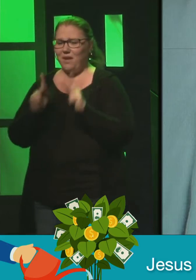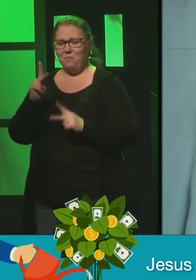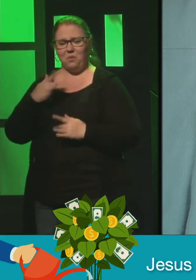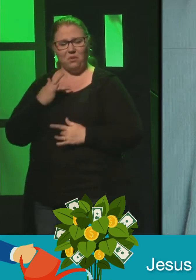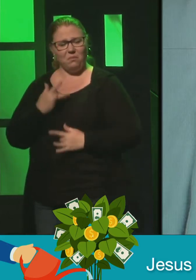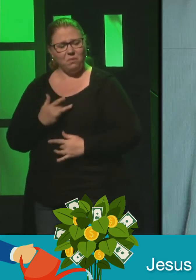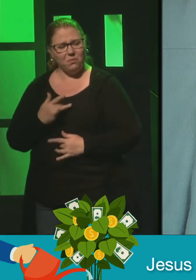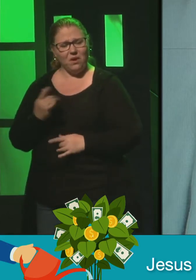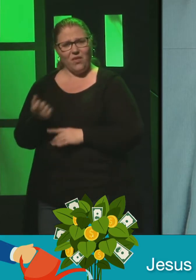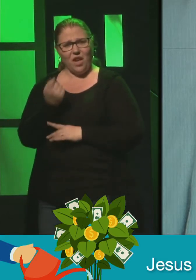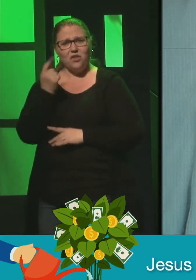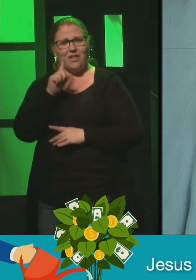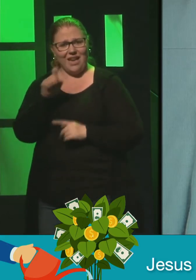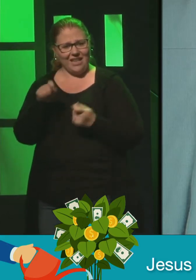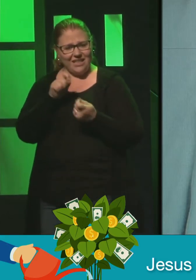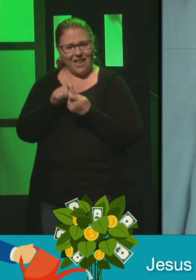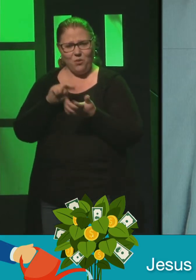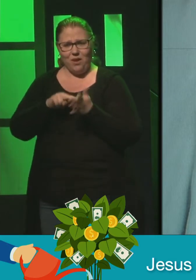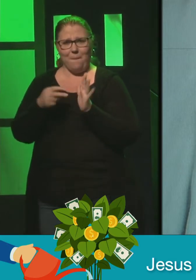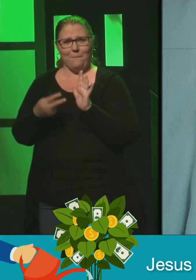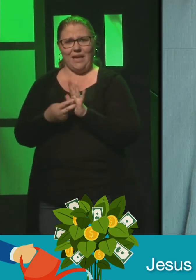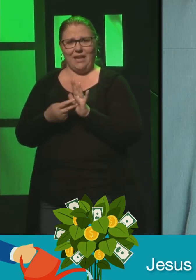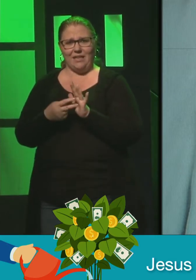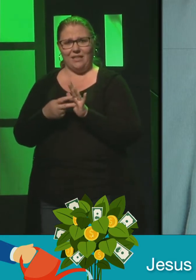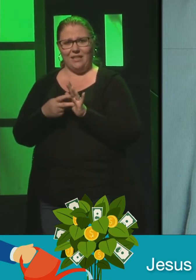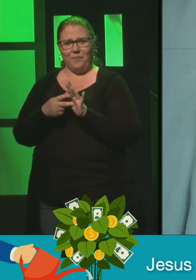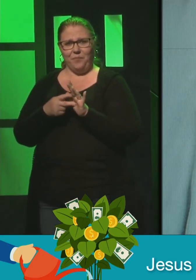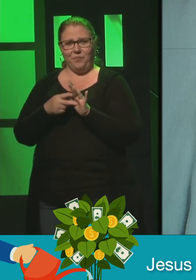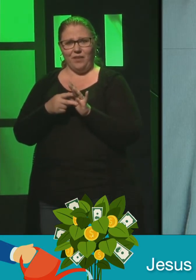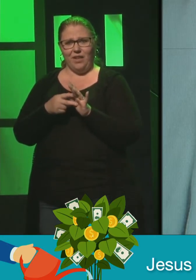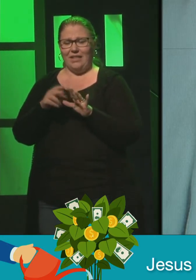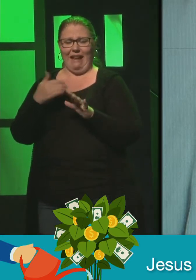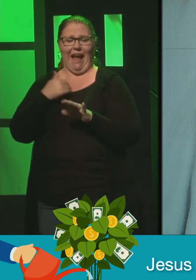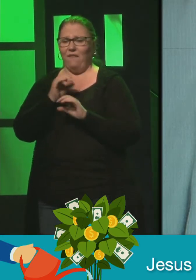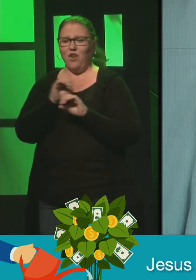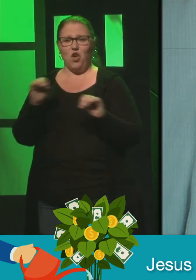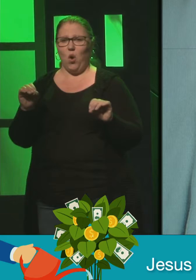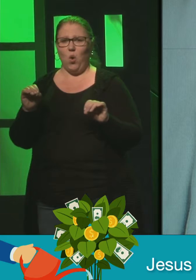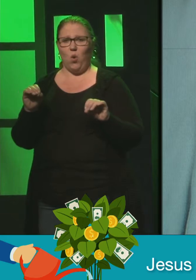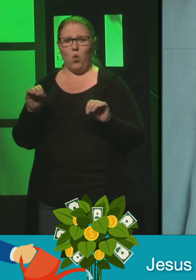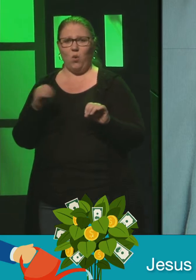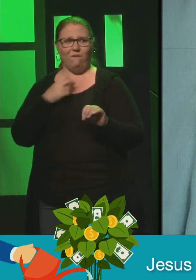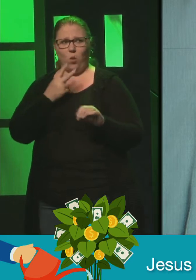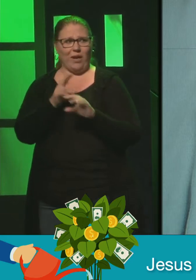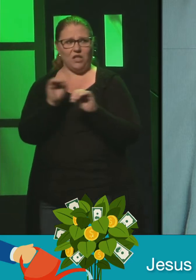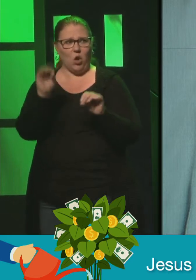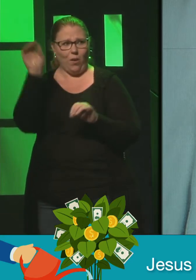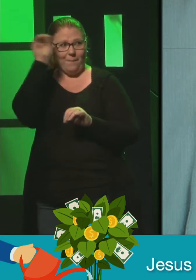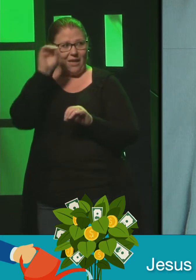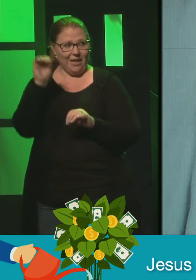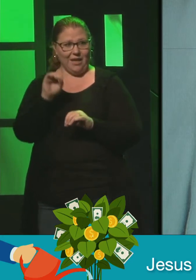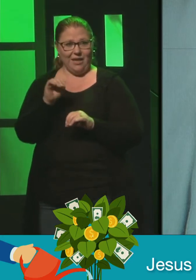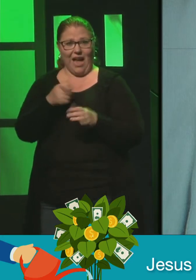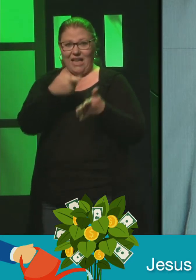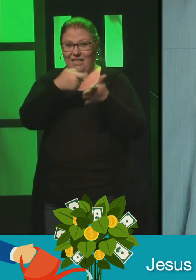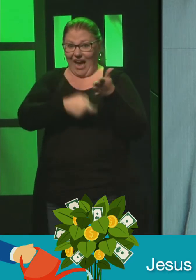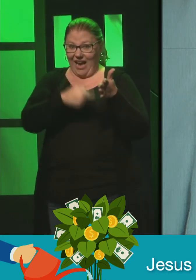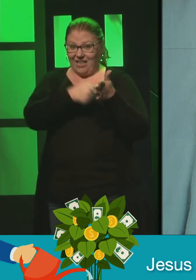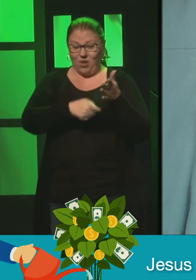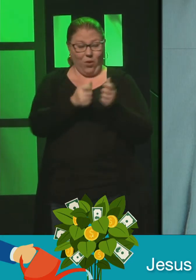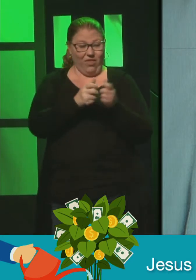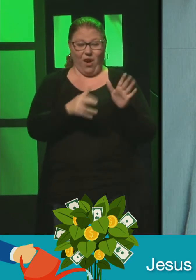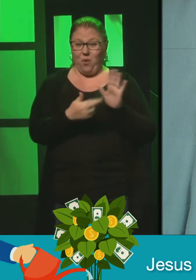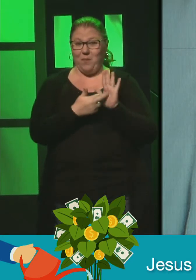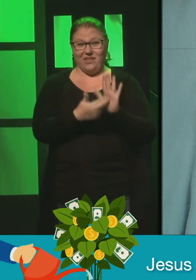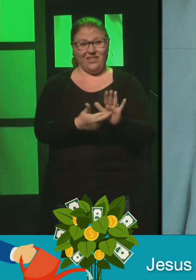people who understand exactly what it means to be occupied, to have no voice. Taxation without representation was alive